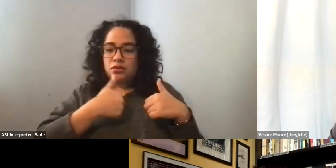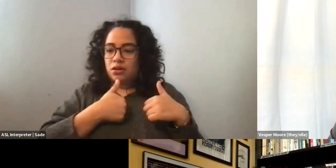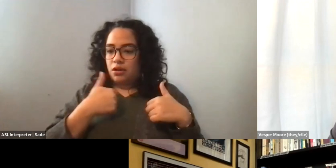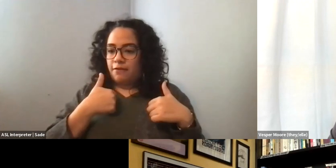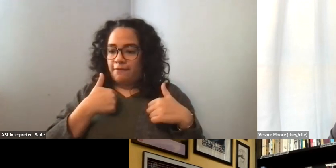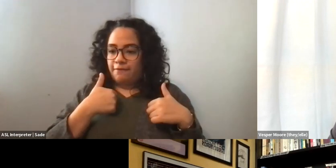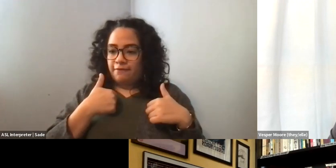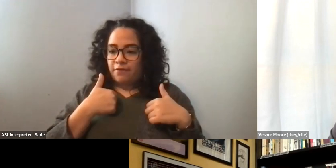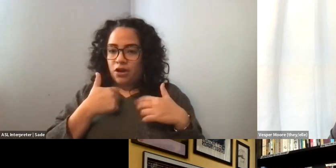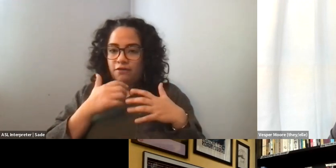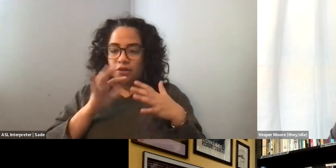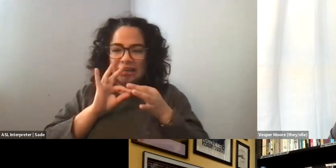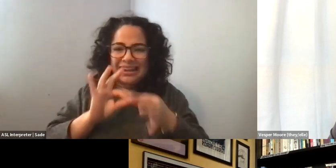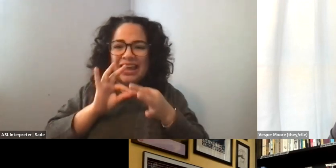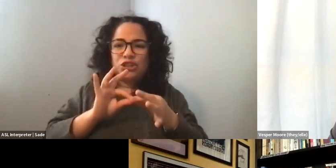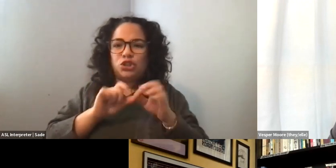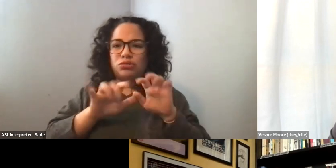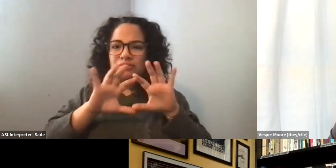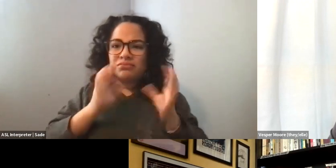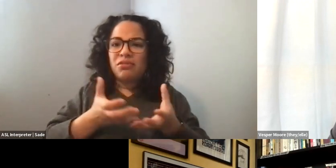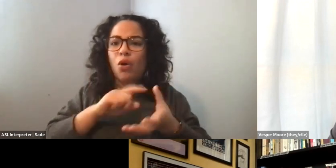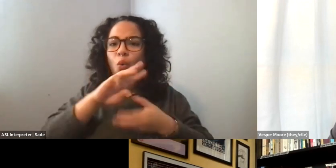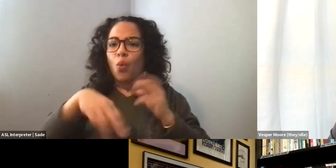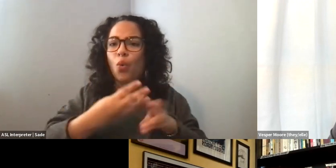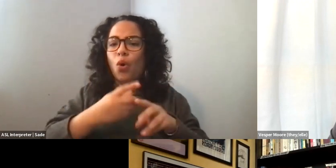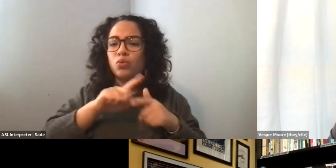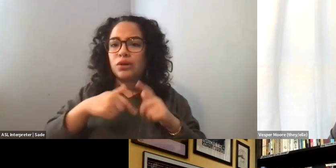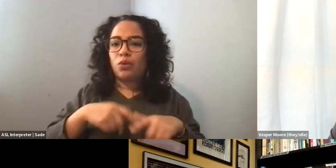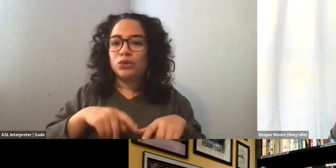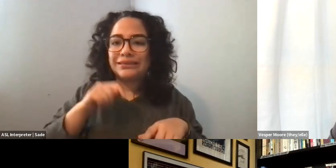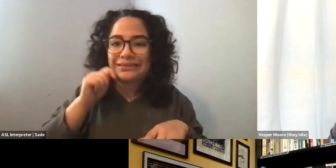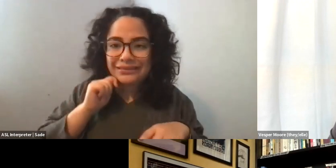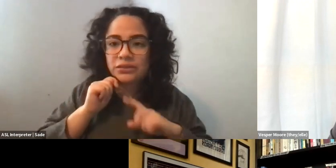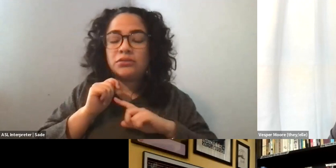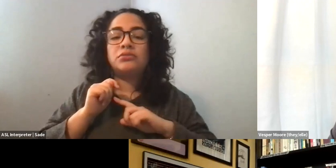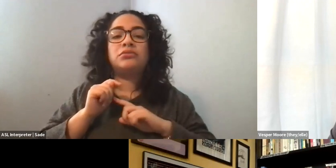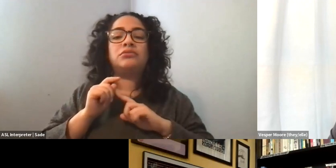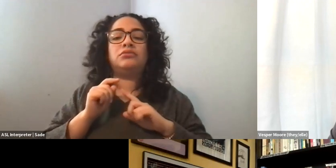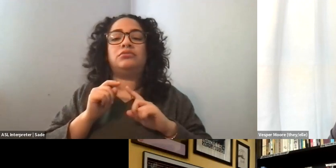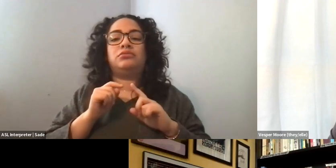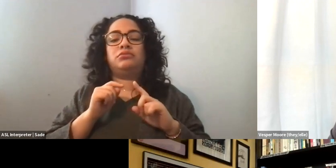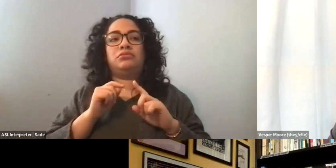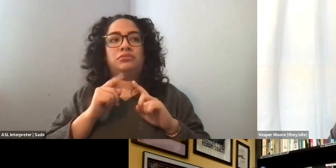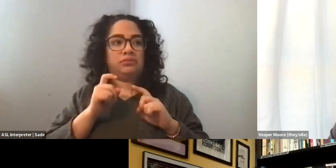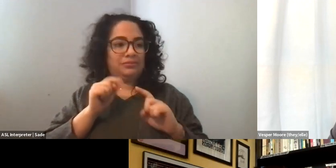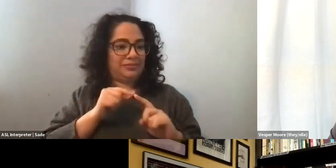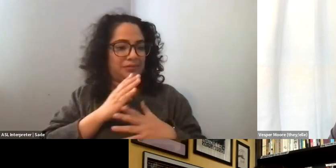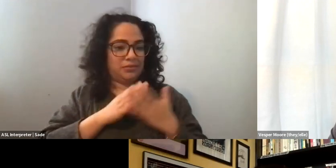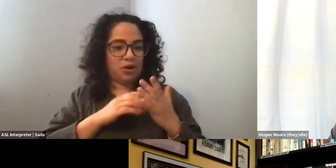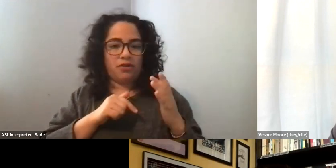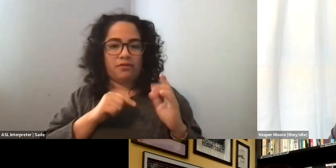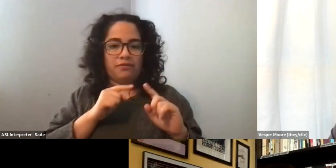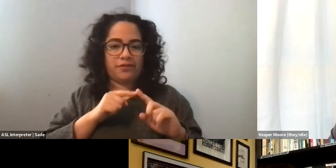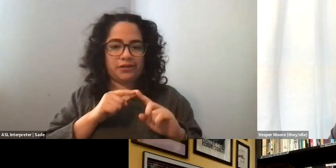and a sense of connection to the larger world as a teenager, as part of the anarchist